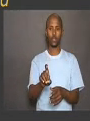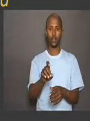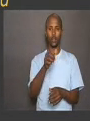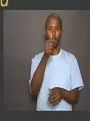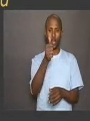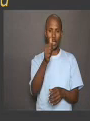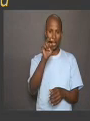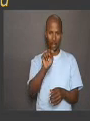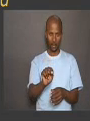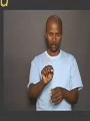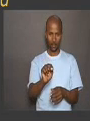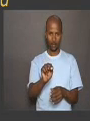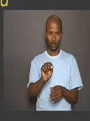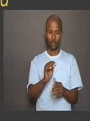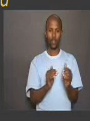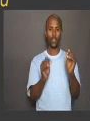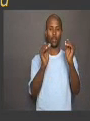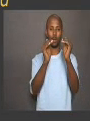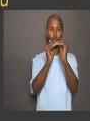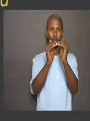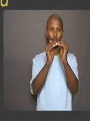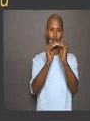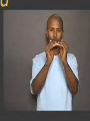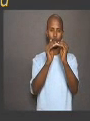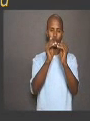AN is equal to